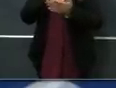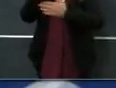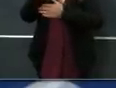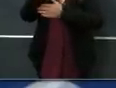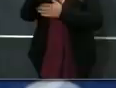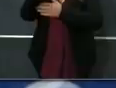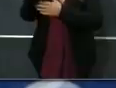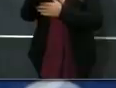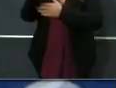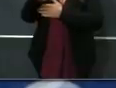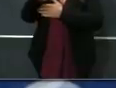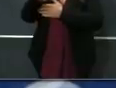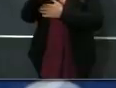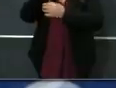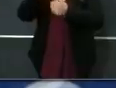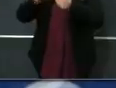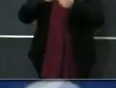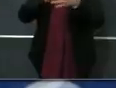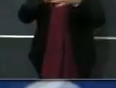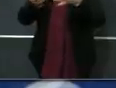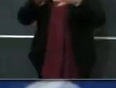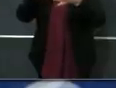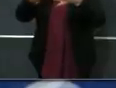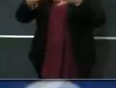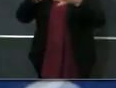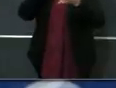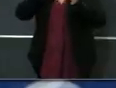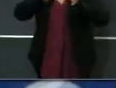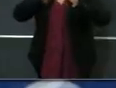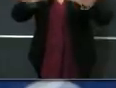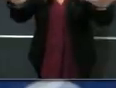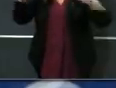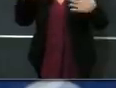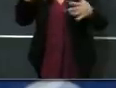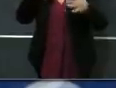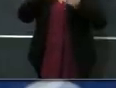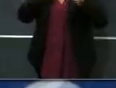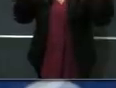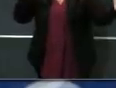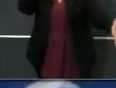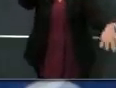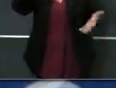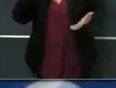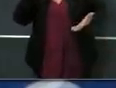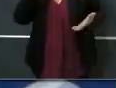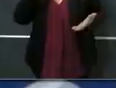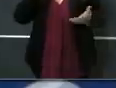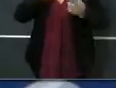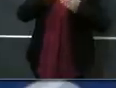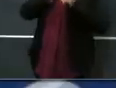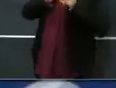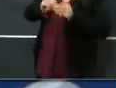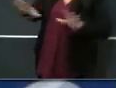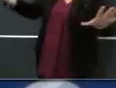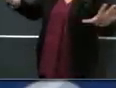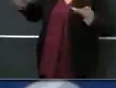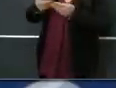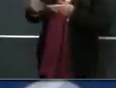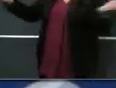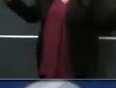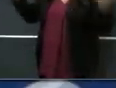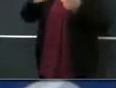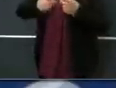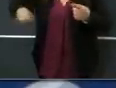week of May. That's a massive procurement and a massive logistics effort. First week of May